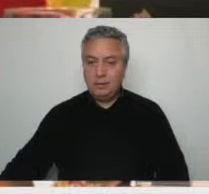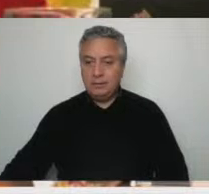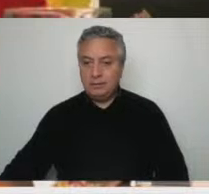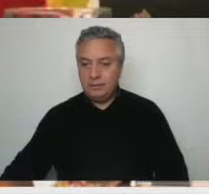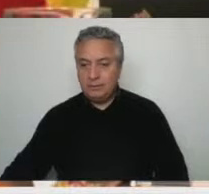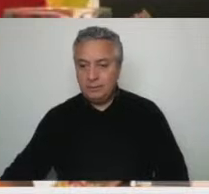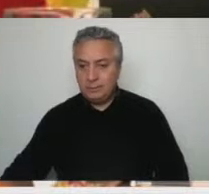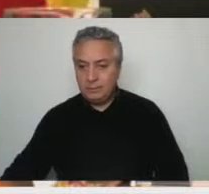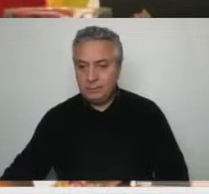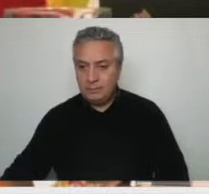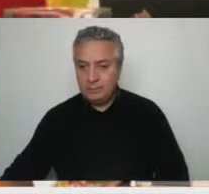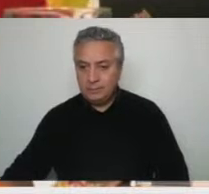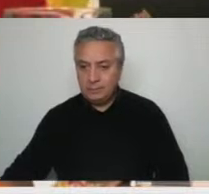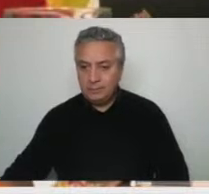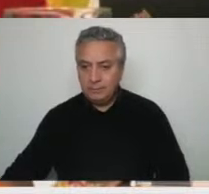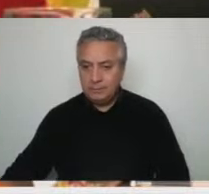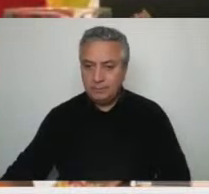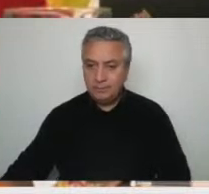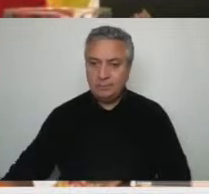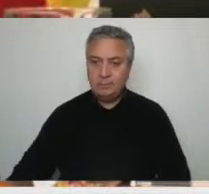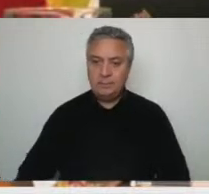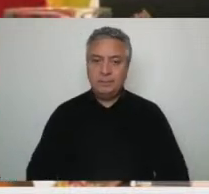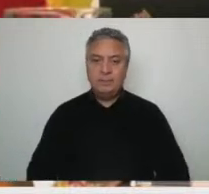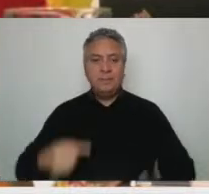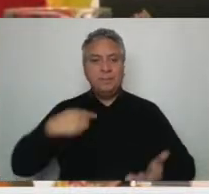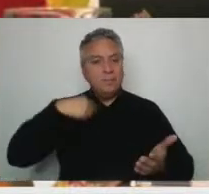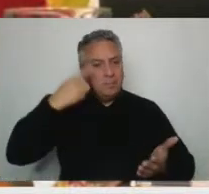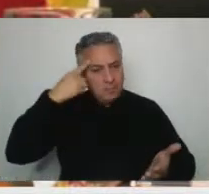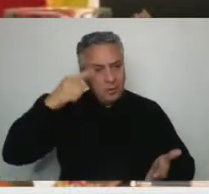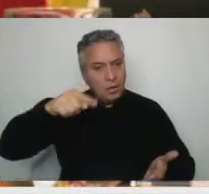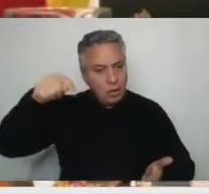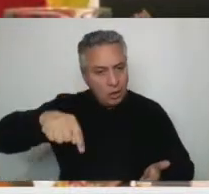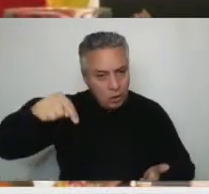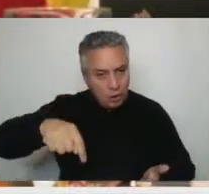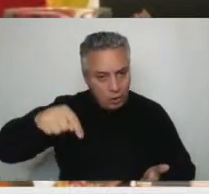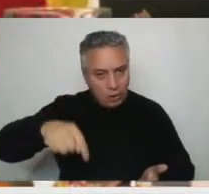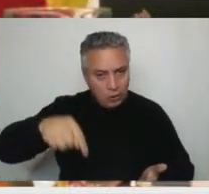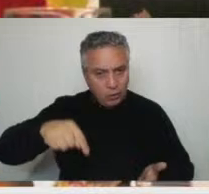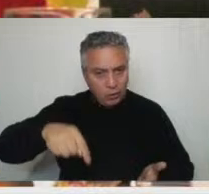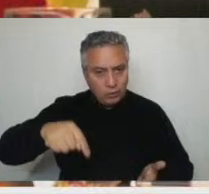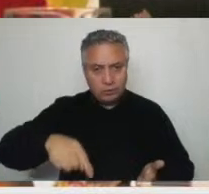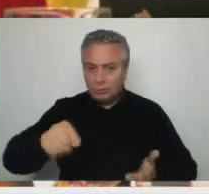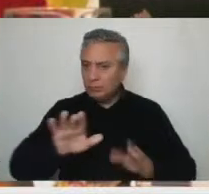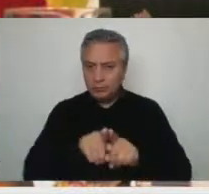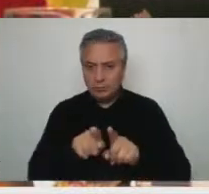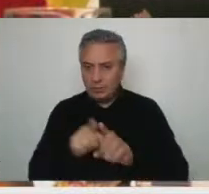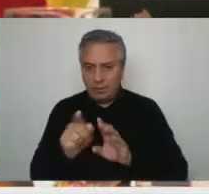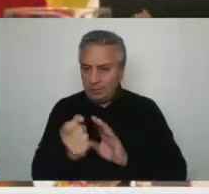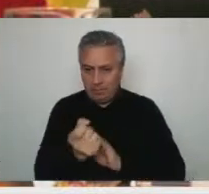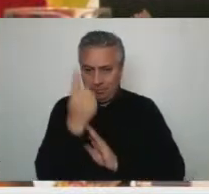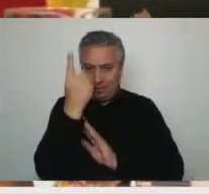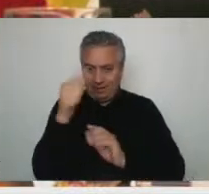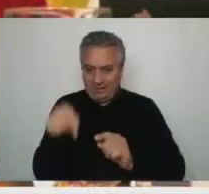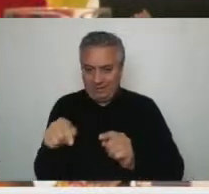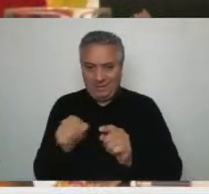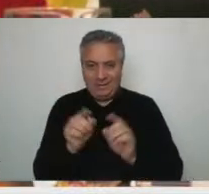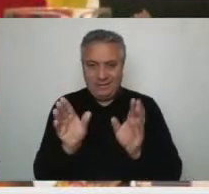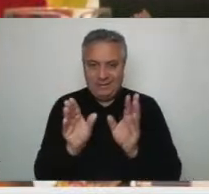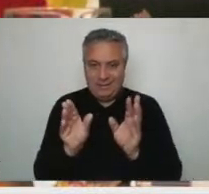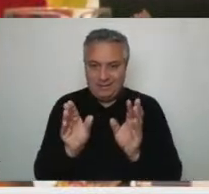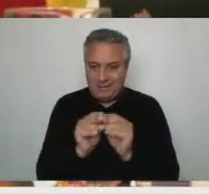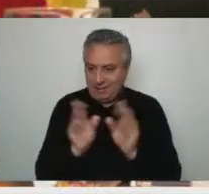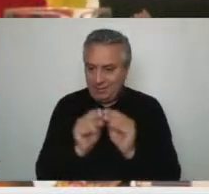your enlightening thoughts and reflections. I think that today, at this